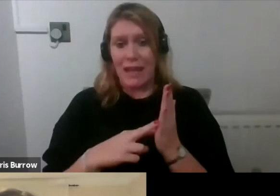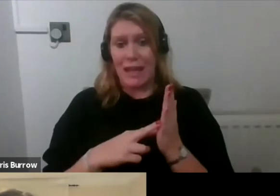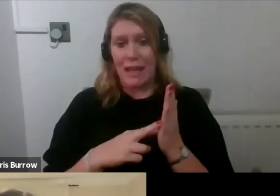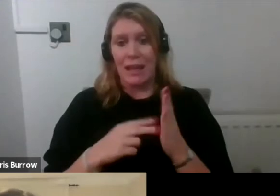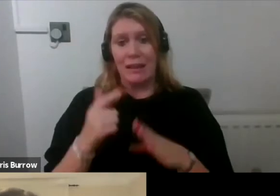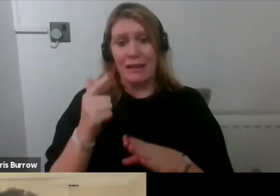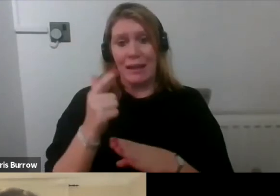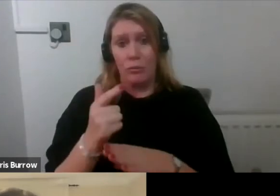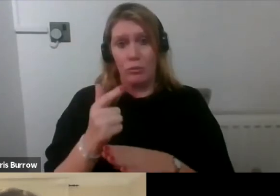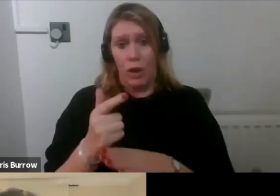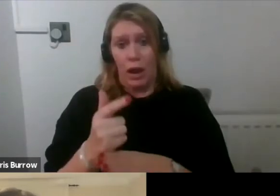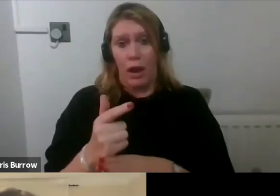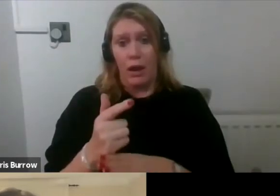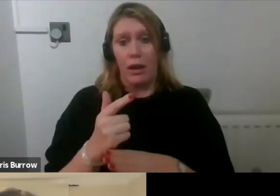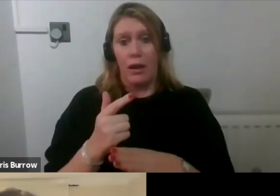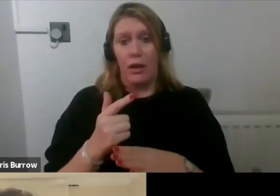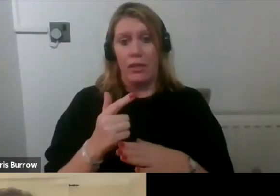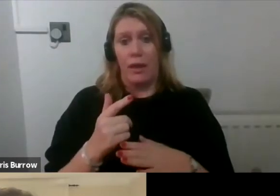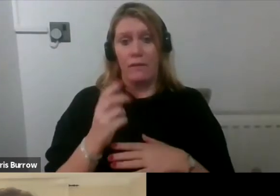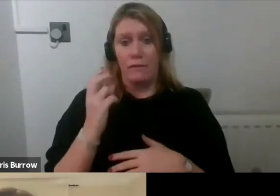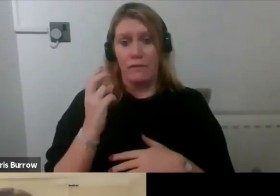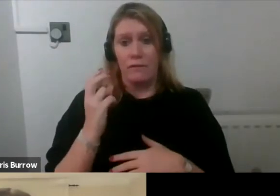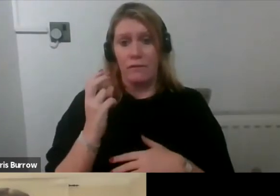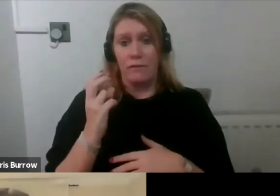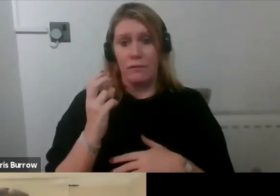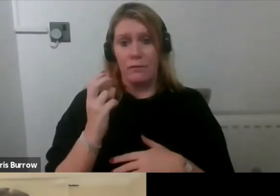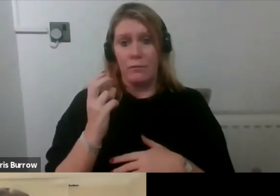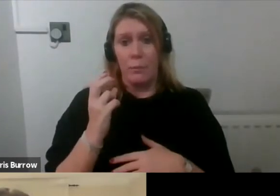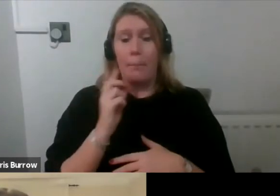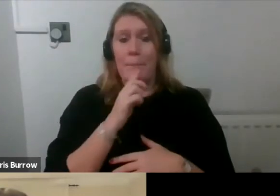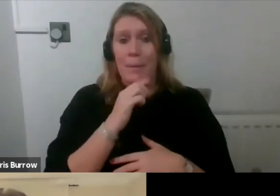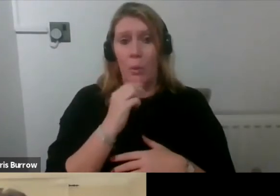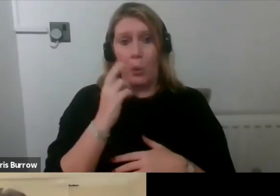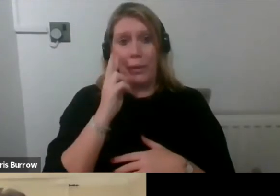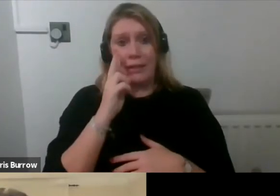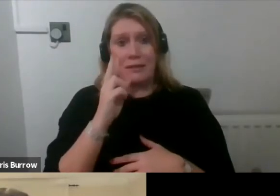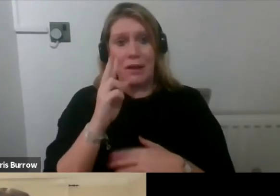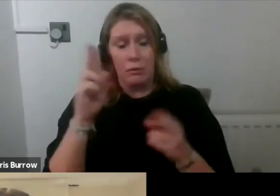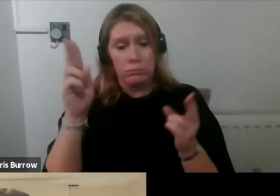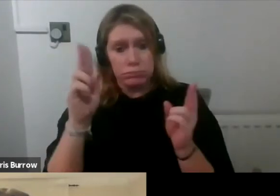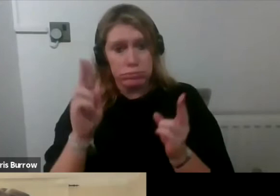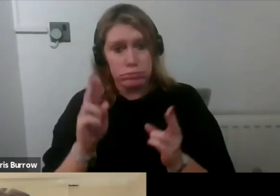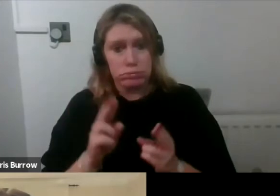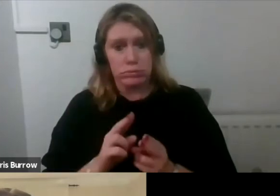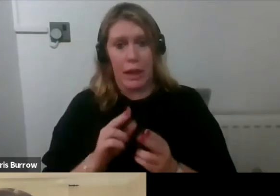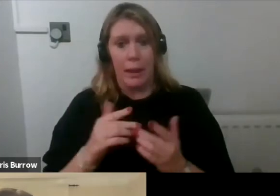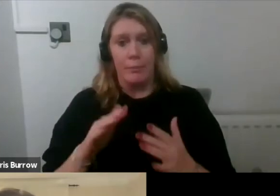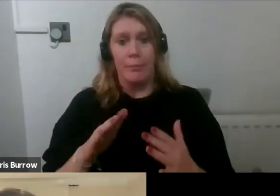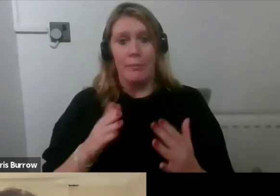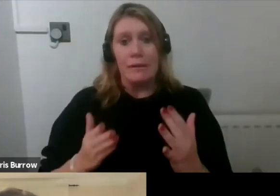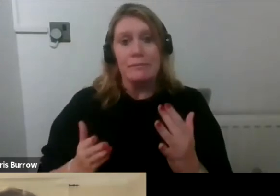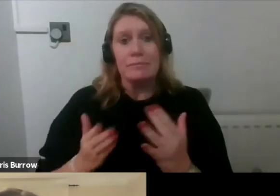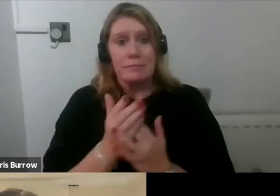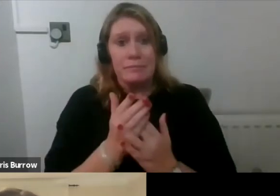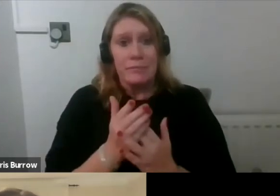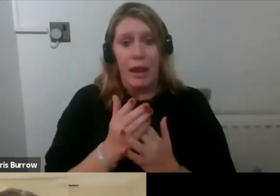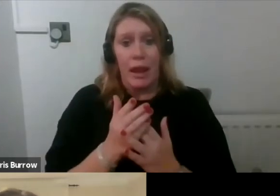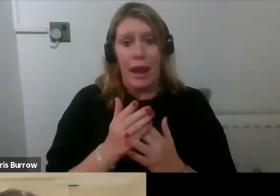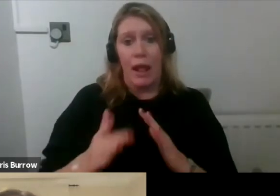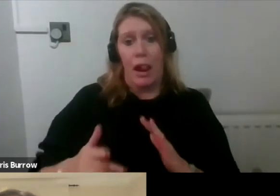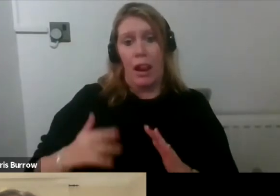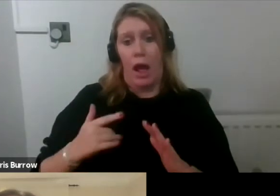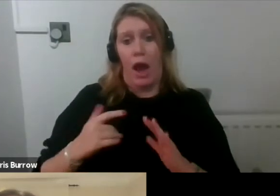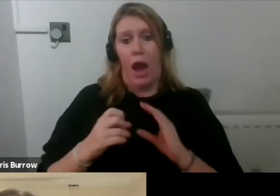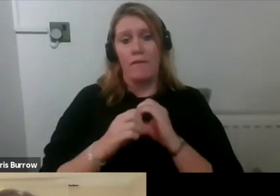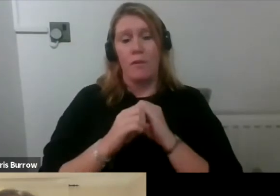a visually impaired activist who raided BBC studios in Birmingham, Pebble Mill, during a live broadcast of Pebble Mill at 1.